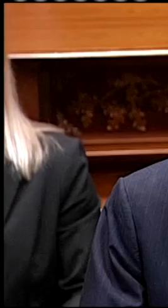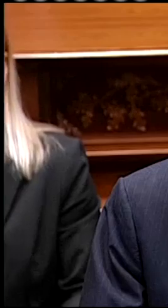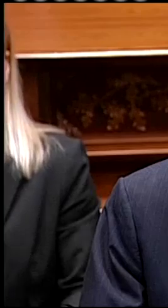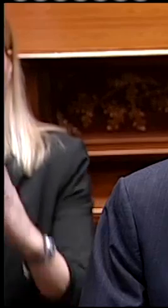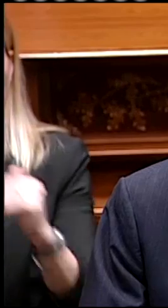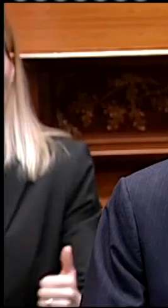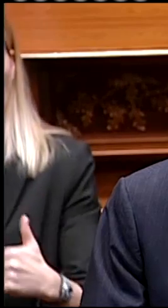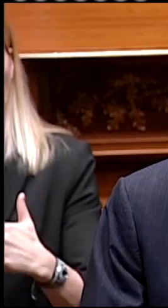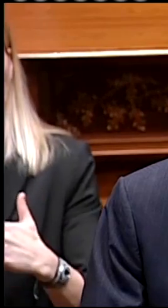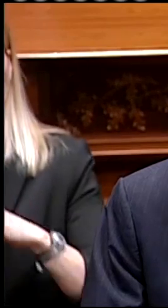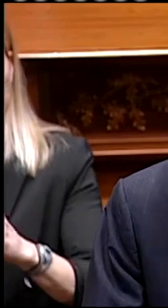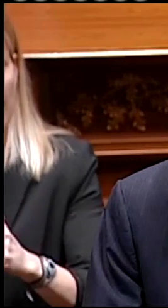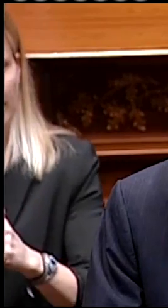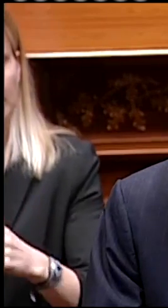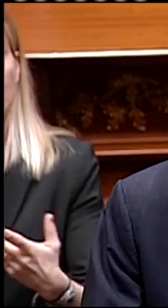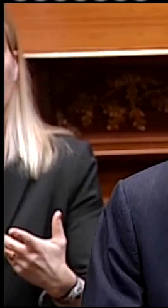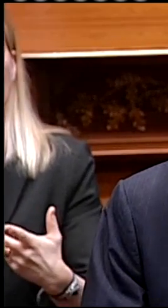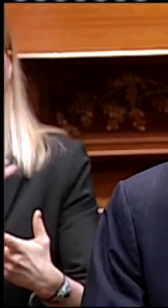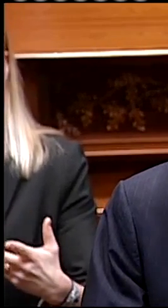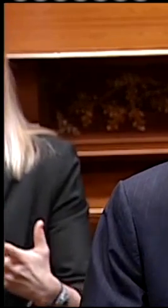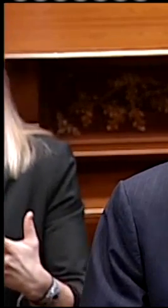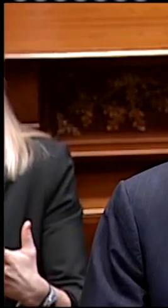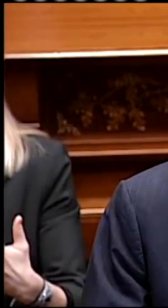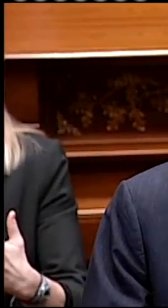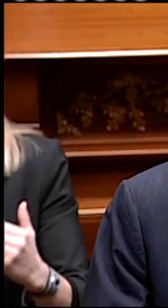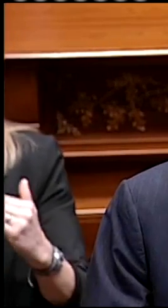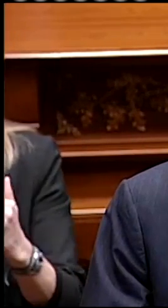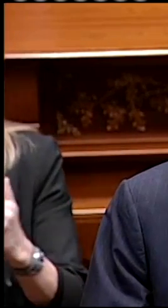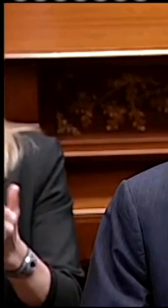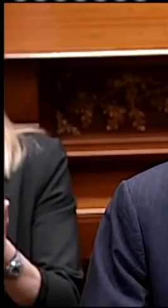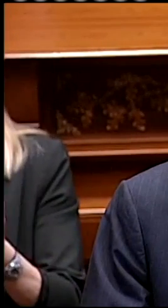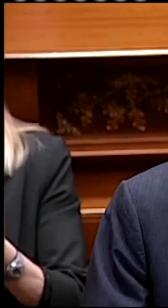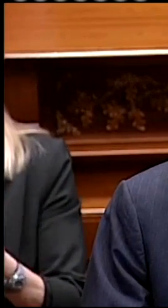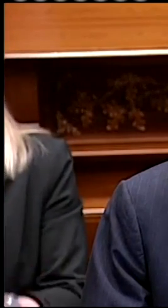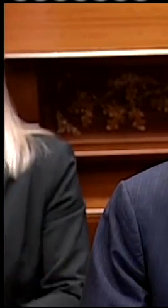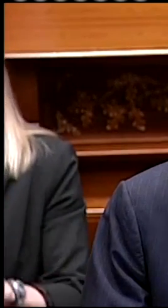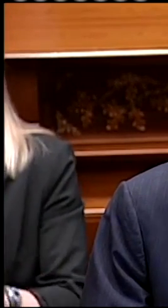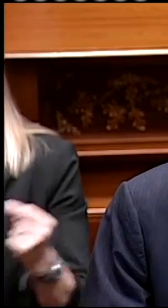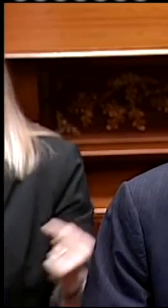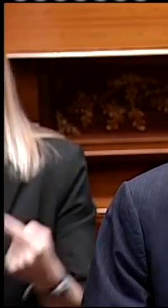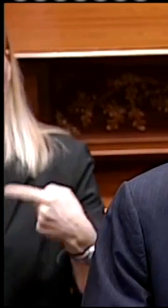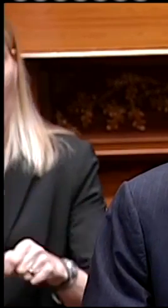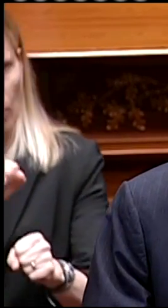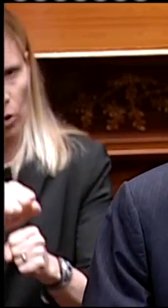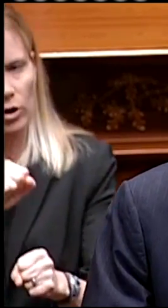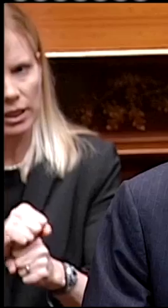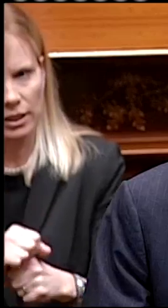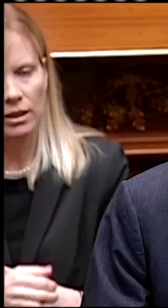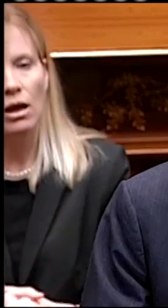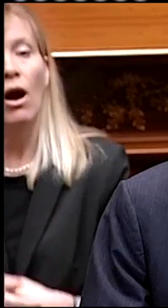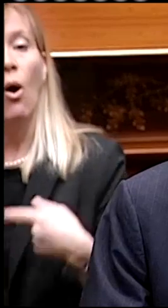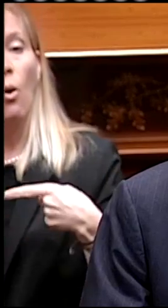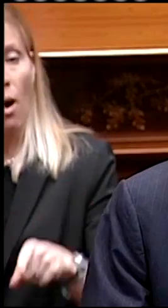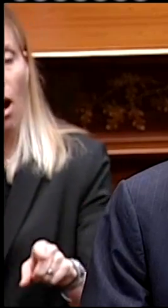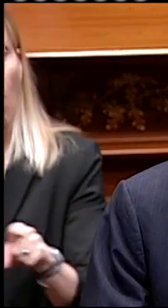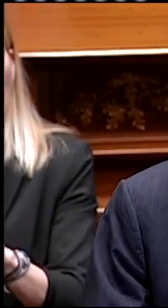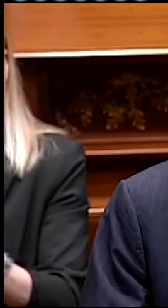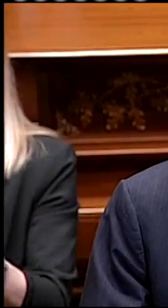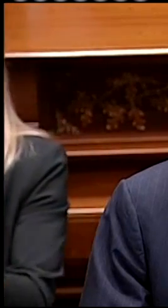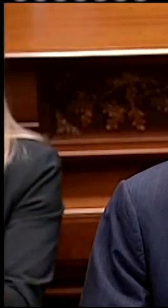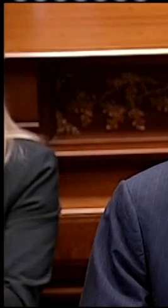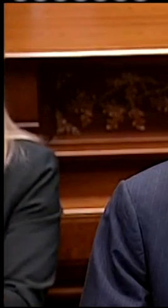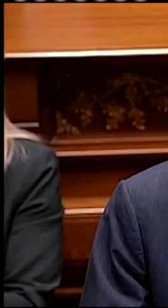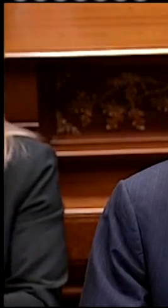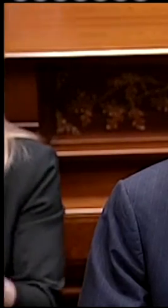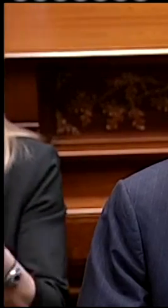that protects and fairly compensates those who are injured on the job, while also assuring that